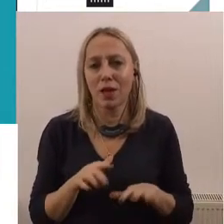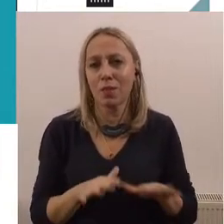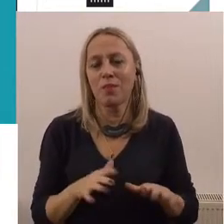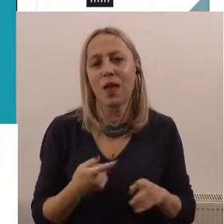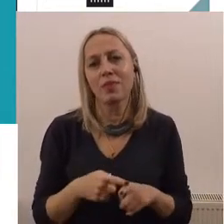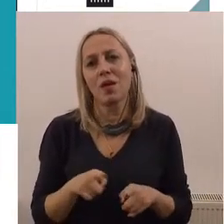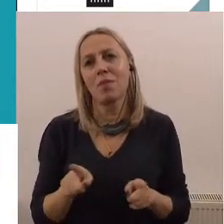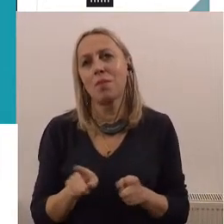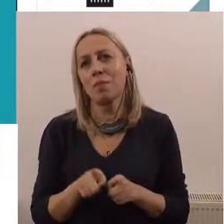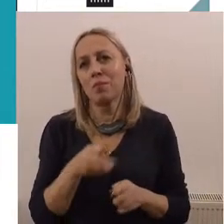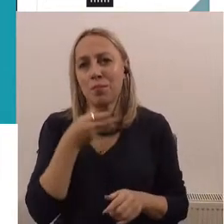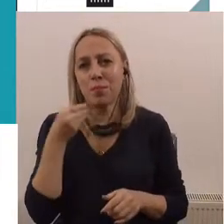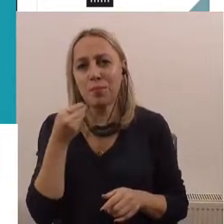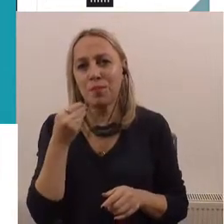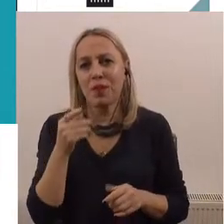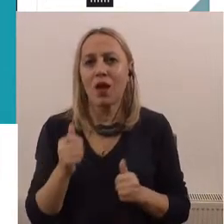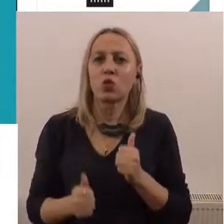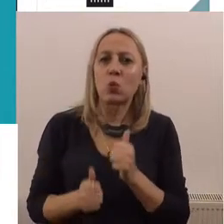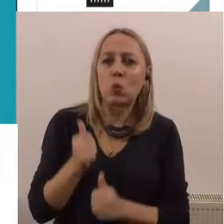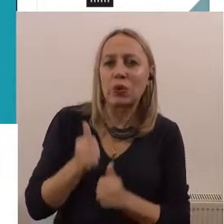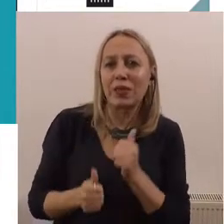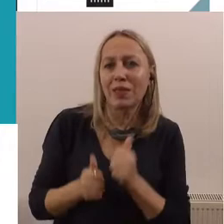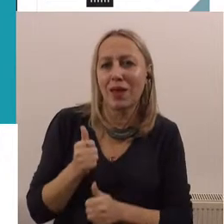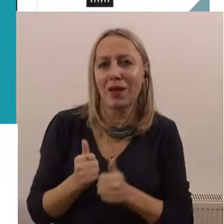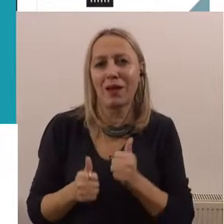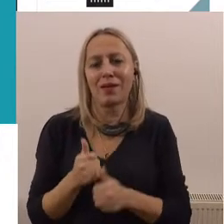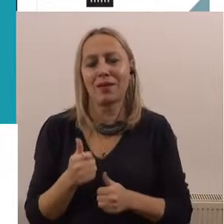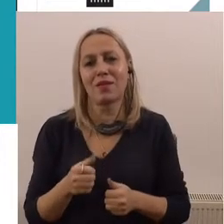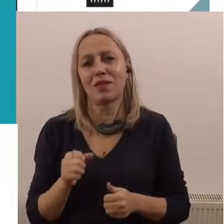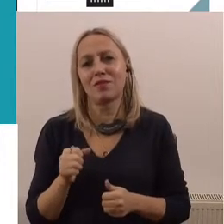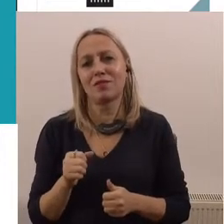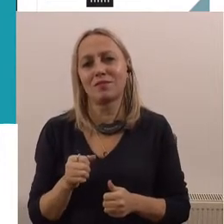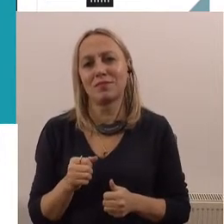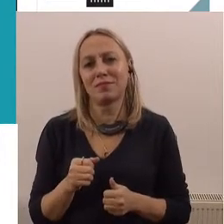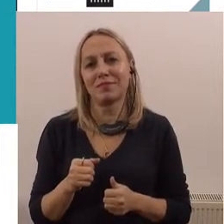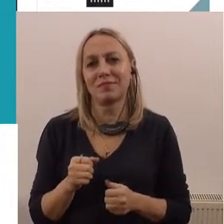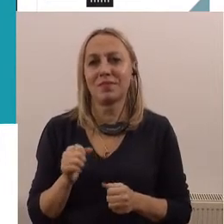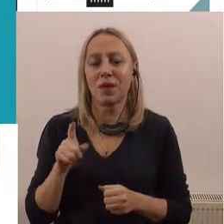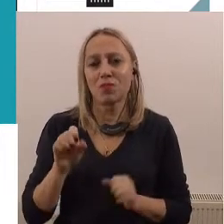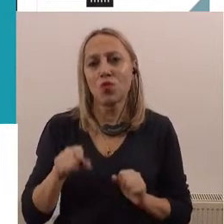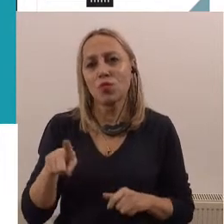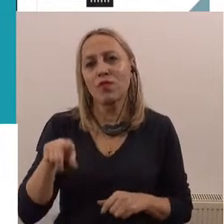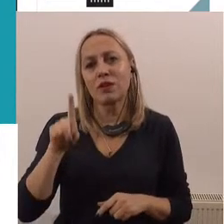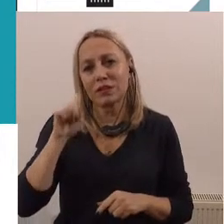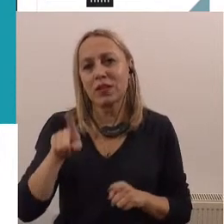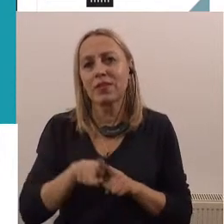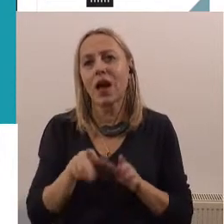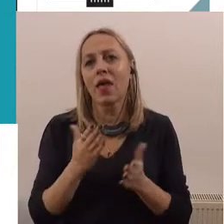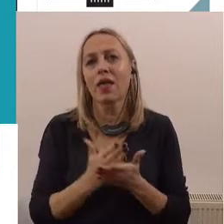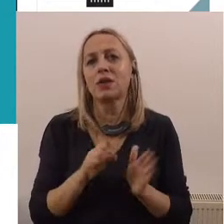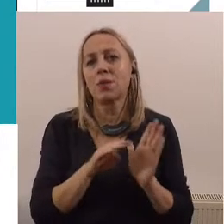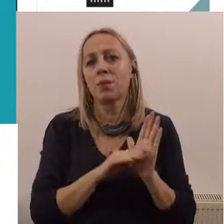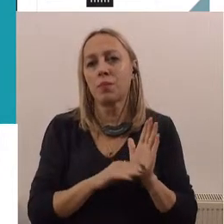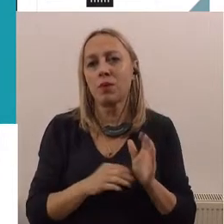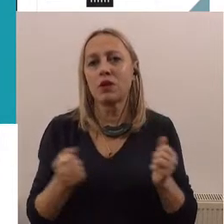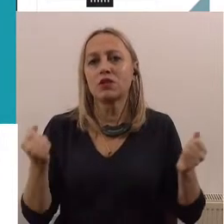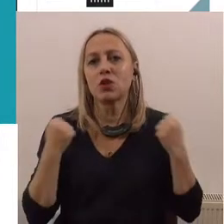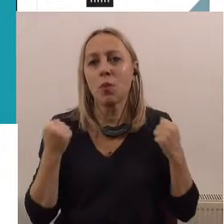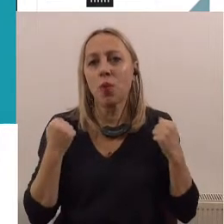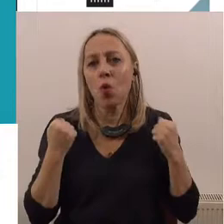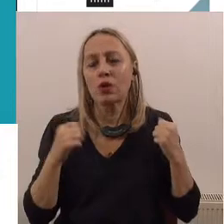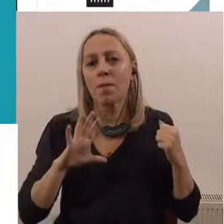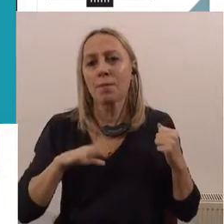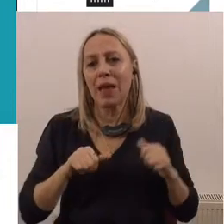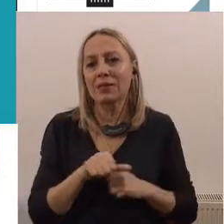you know, the program Sports Without Barrier. which happened in